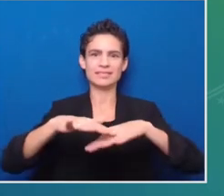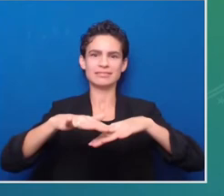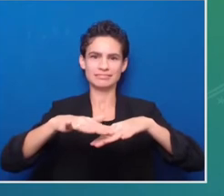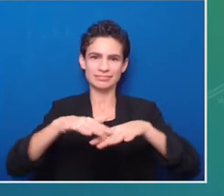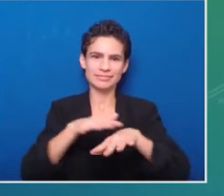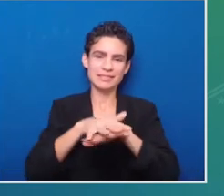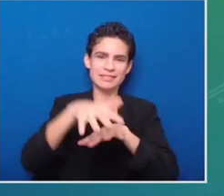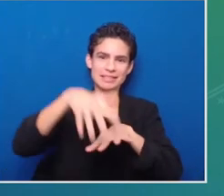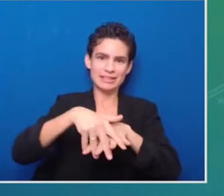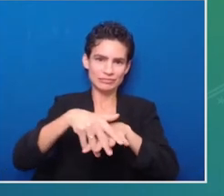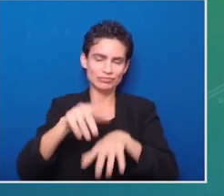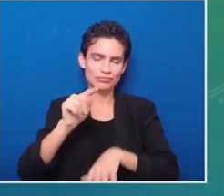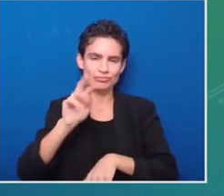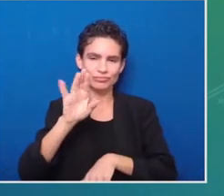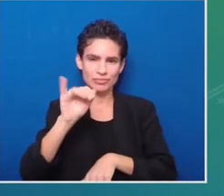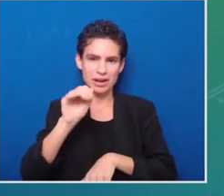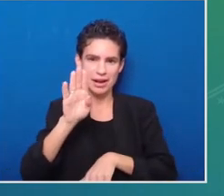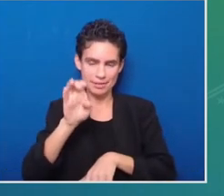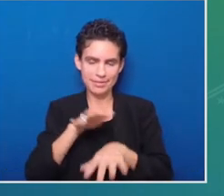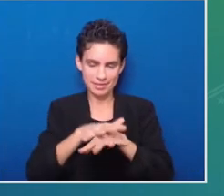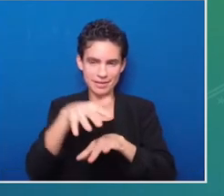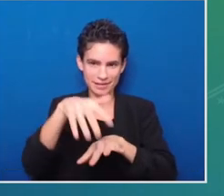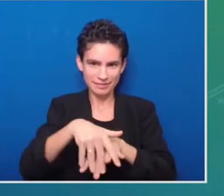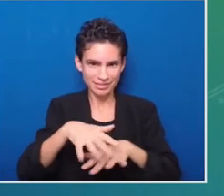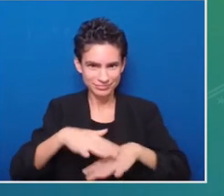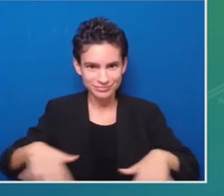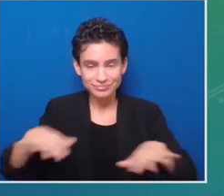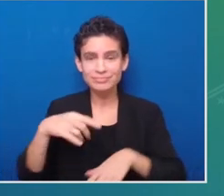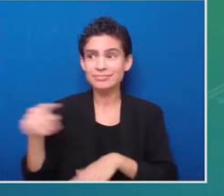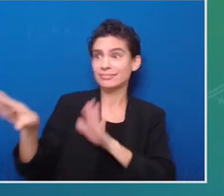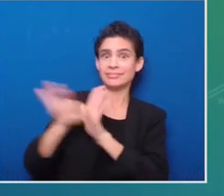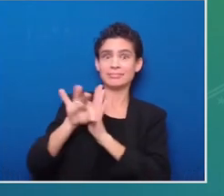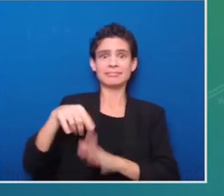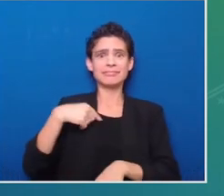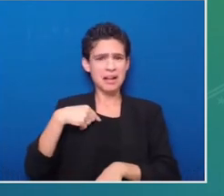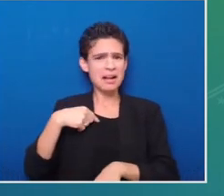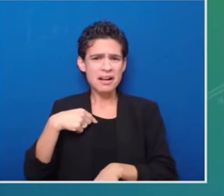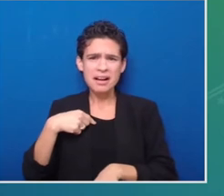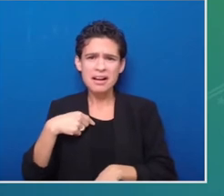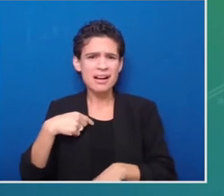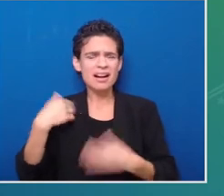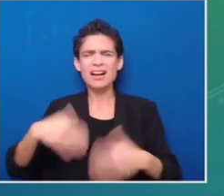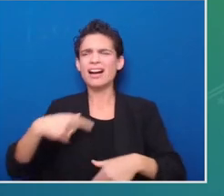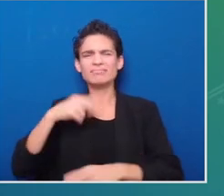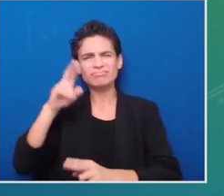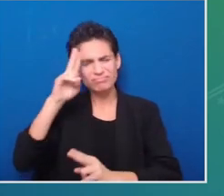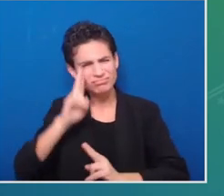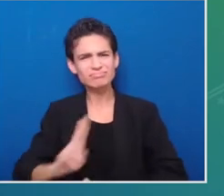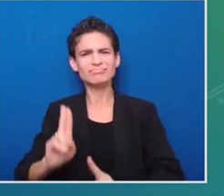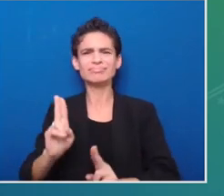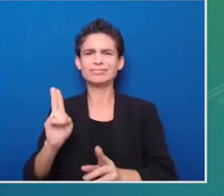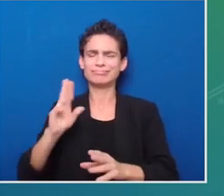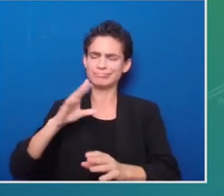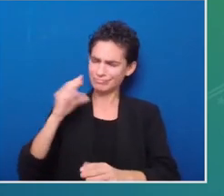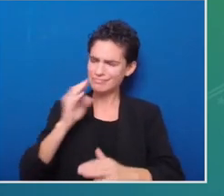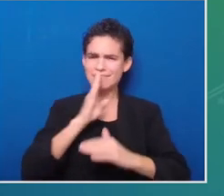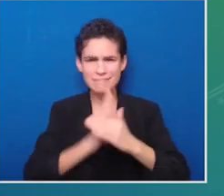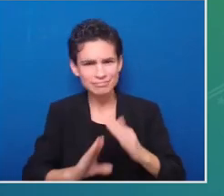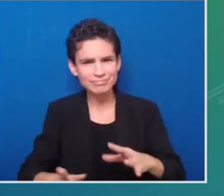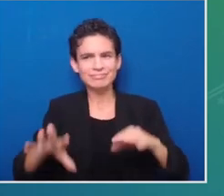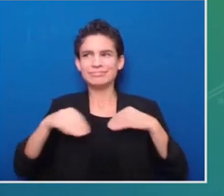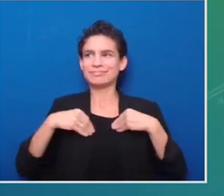Nation. The President-elect and Vice-President-elect are committed to a diverse cabinet, and I'm honored and humbled to accept